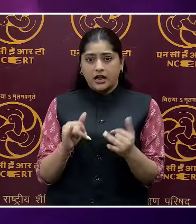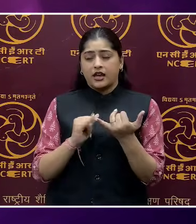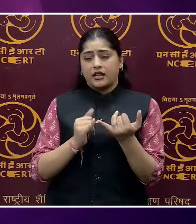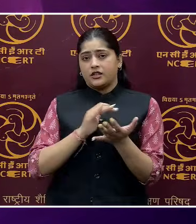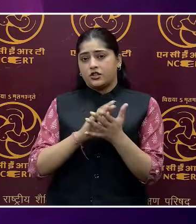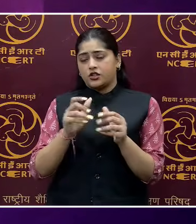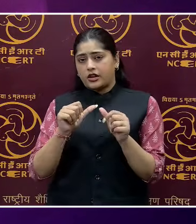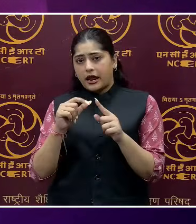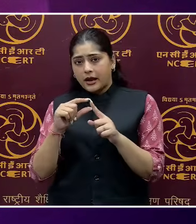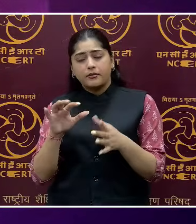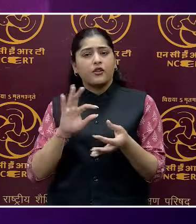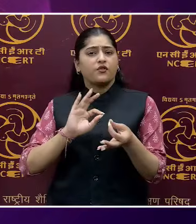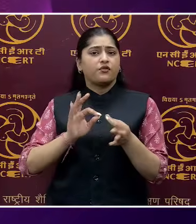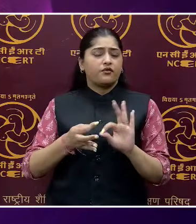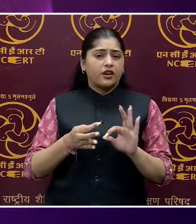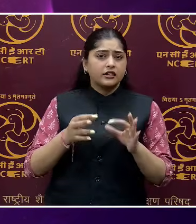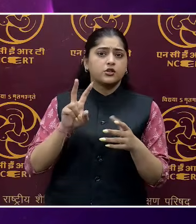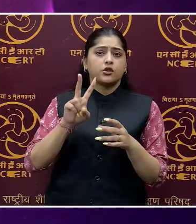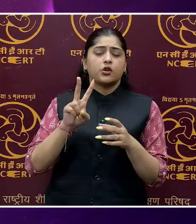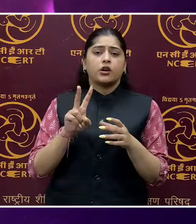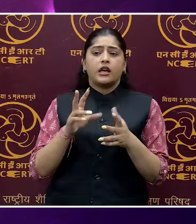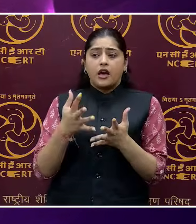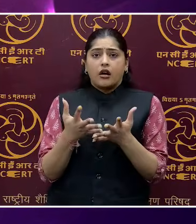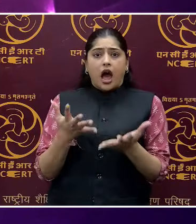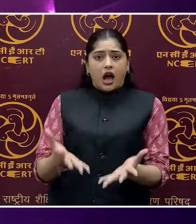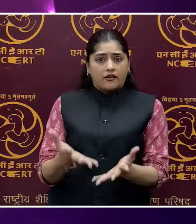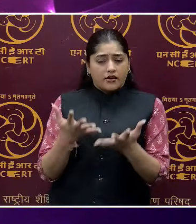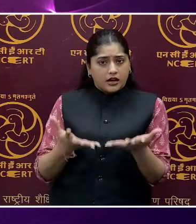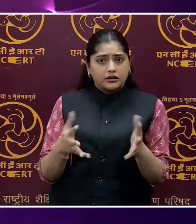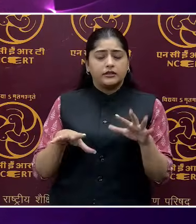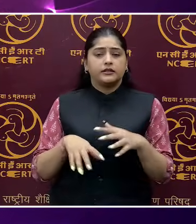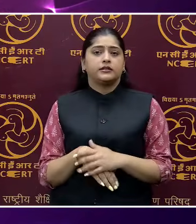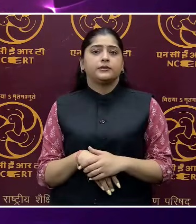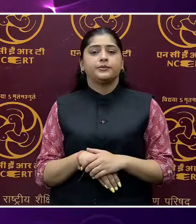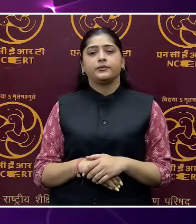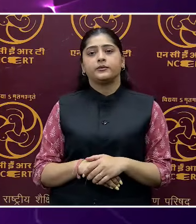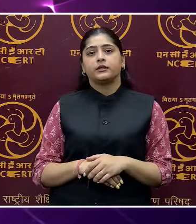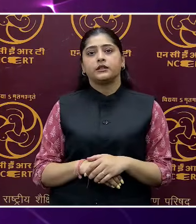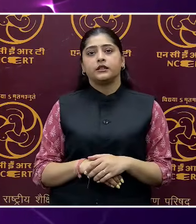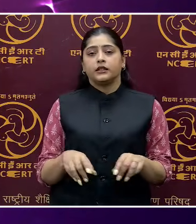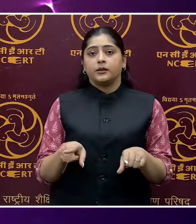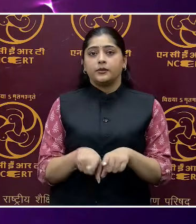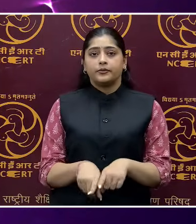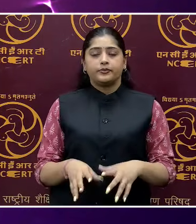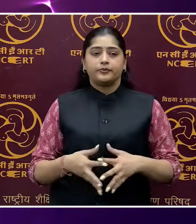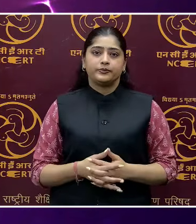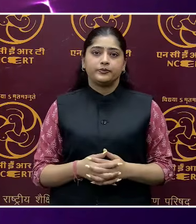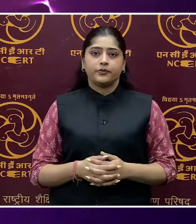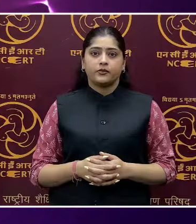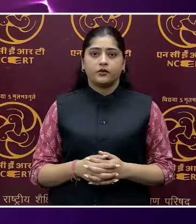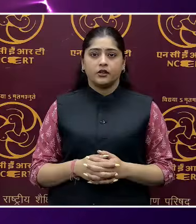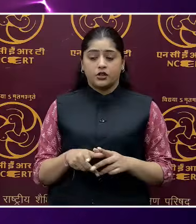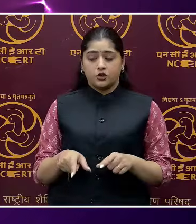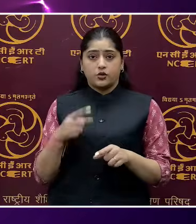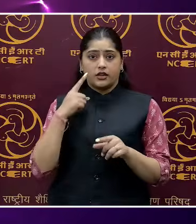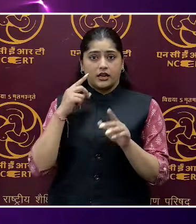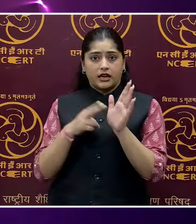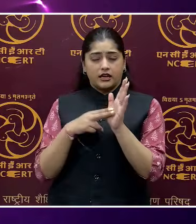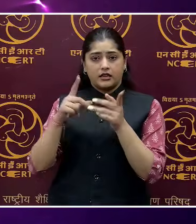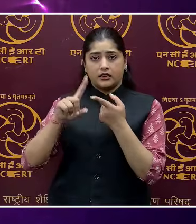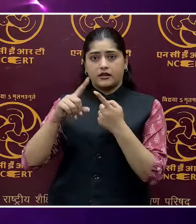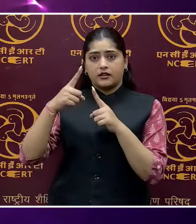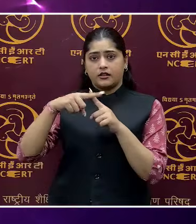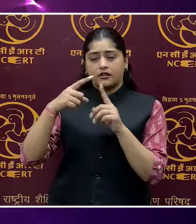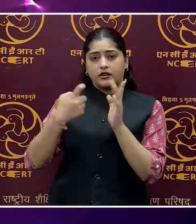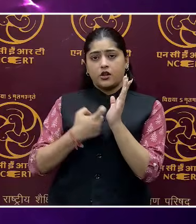fixed volume, have no compressibility and tend to maintain their shape. Intermolecular space